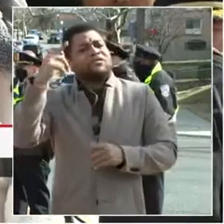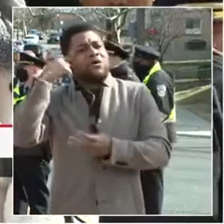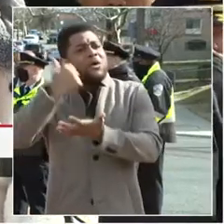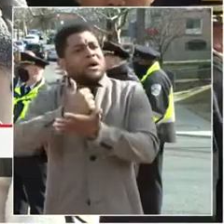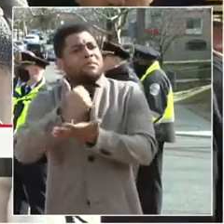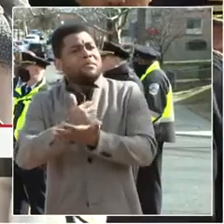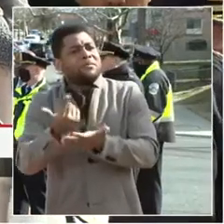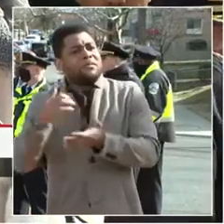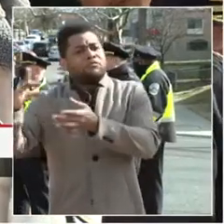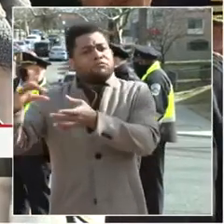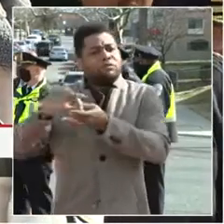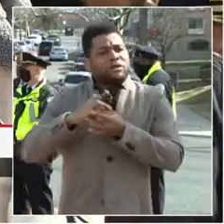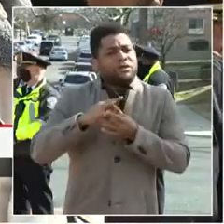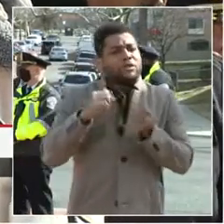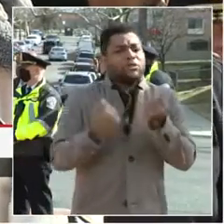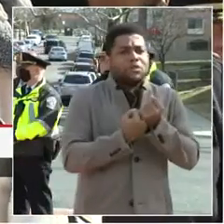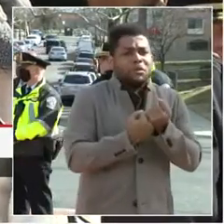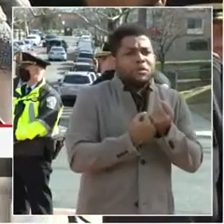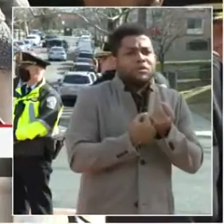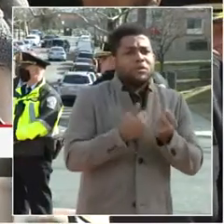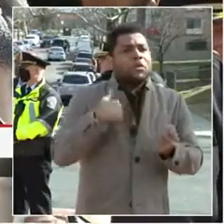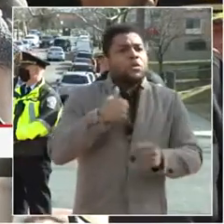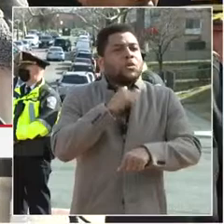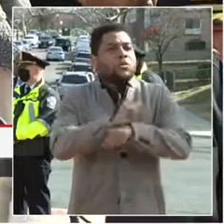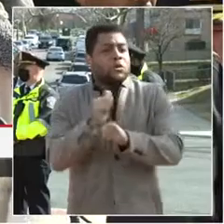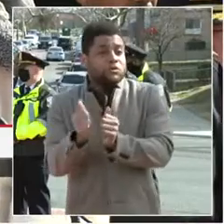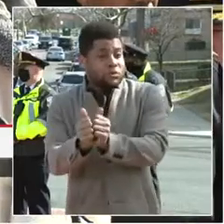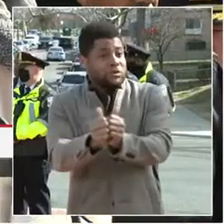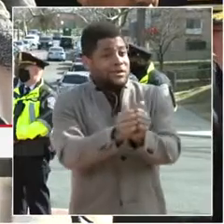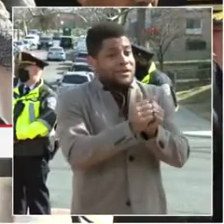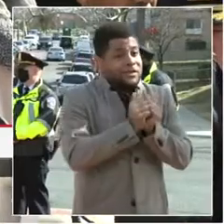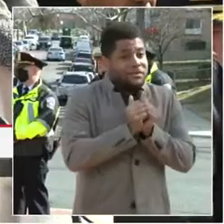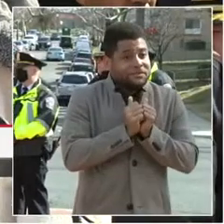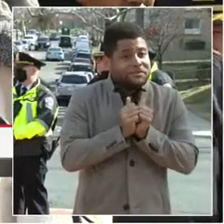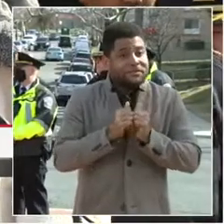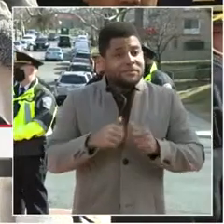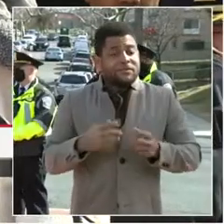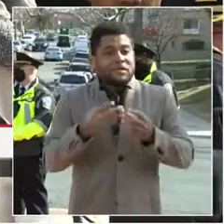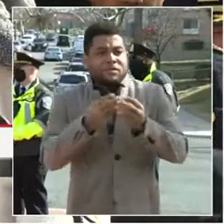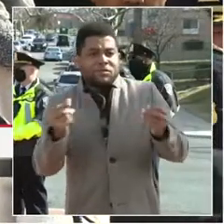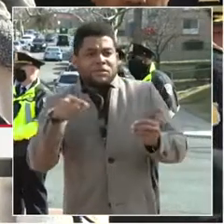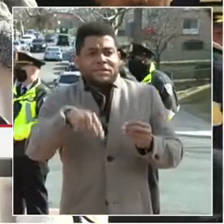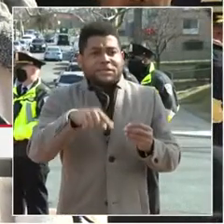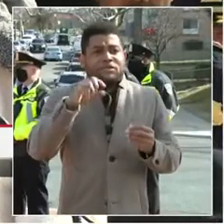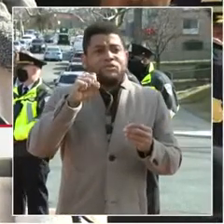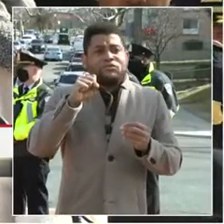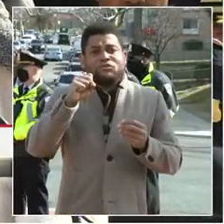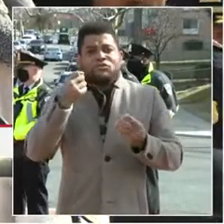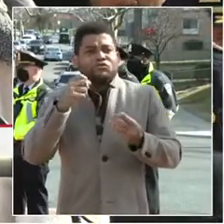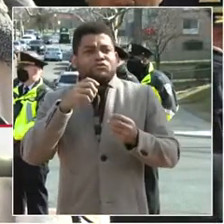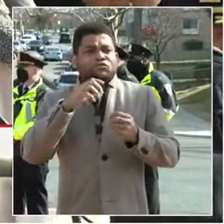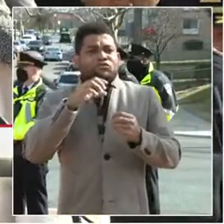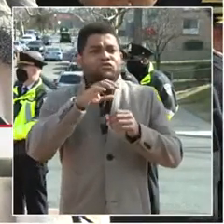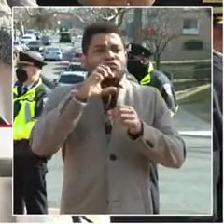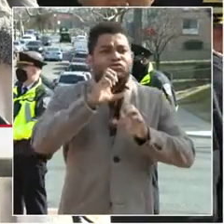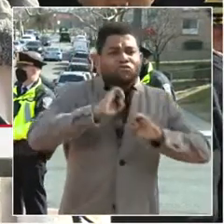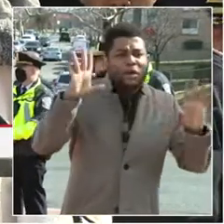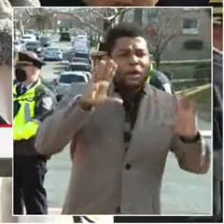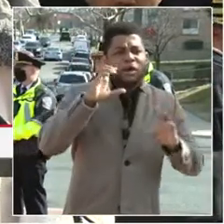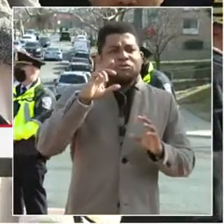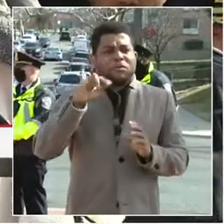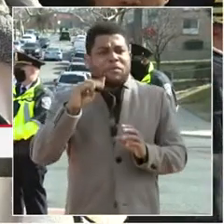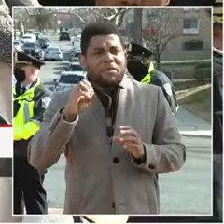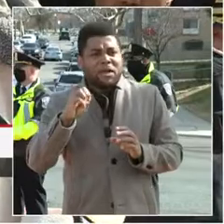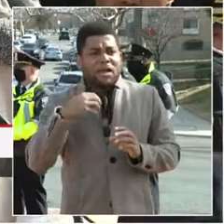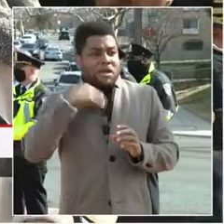Safety and Engagement. We are all working collaboratively. The Cure the Streets and the ONES Violence Interrupters, I would look at